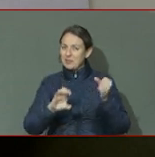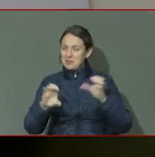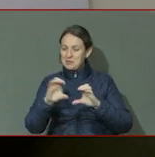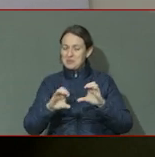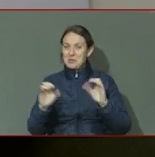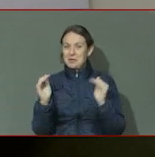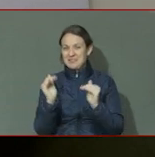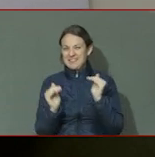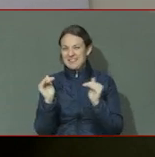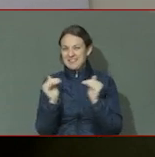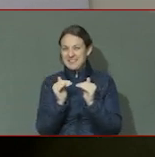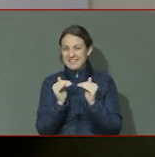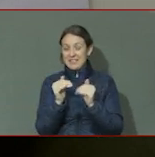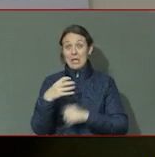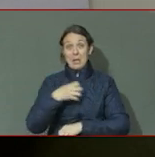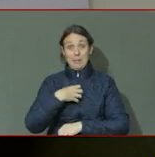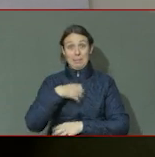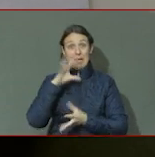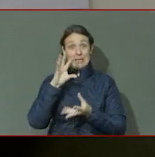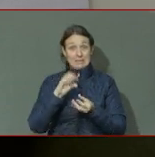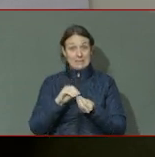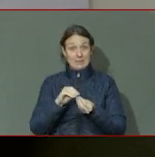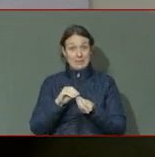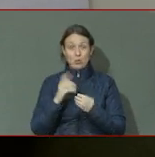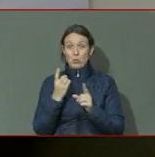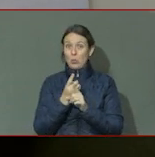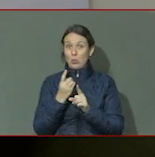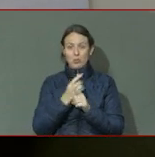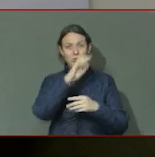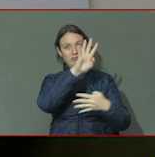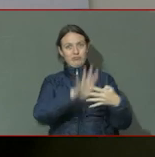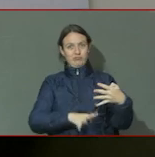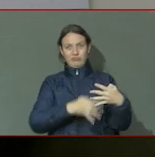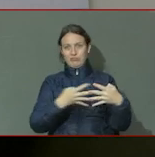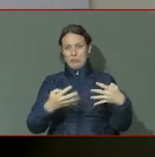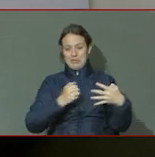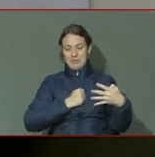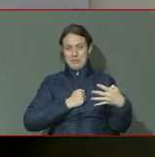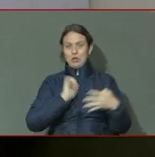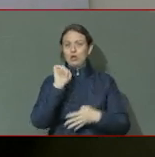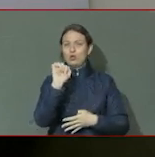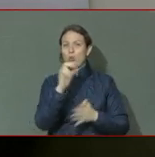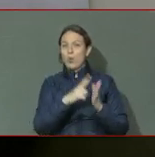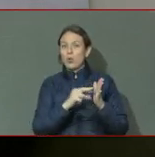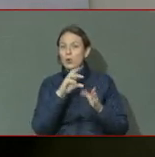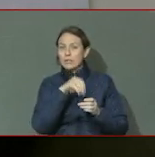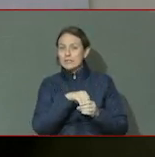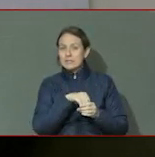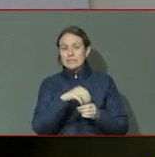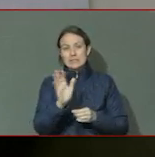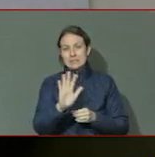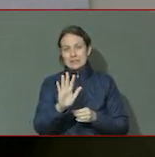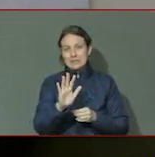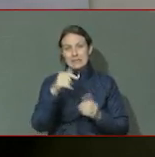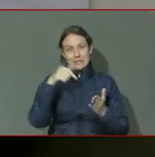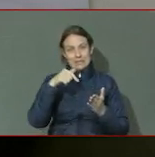That's my type of summary. I like to do everything in tables. You won't find this on your notes. I'm only going to give it to, I made